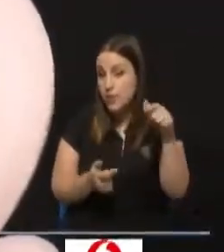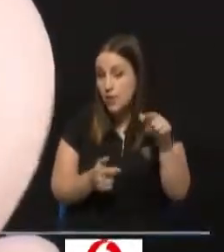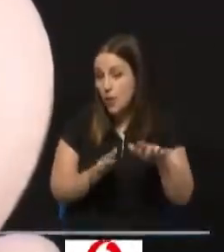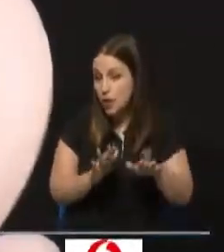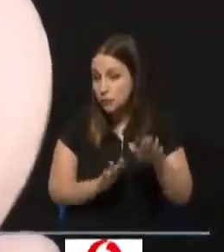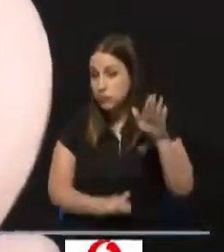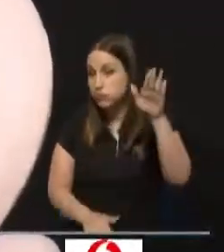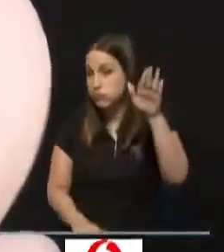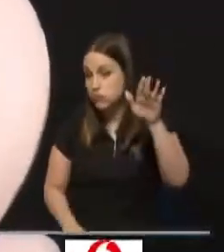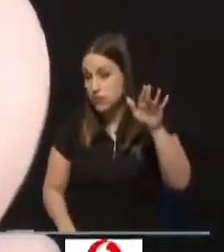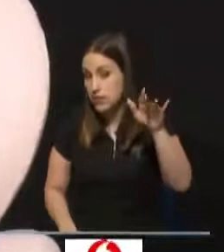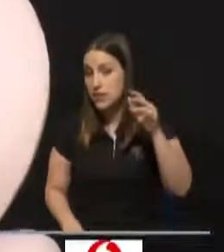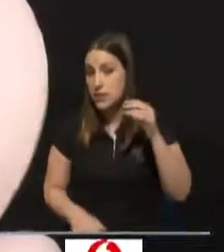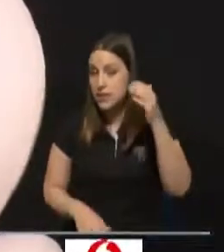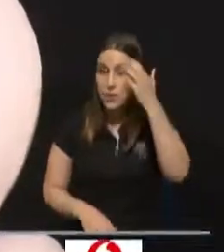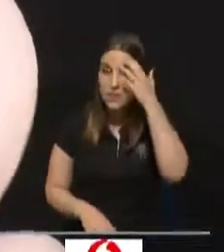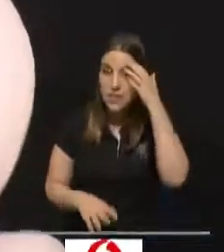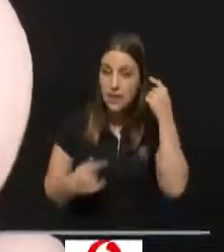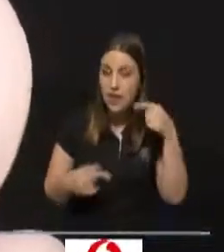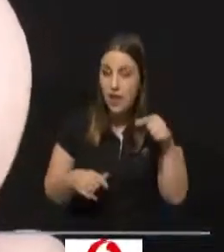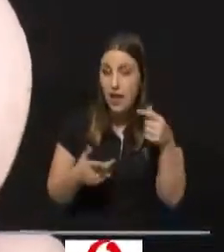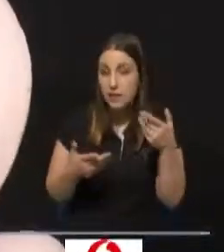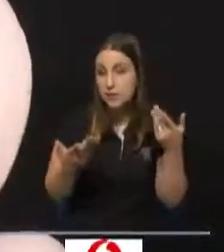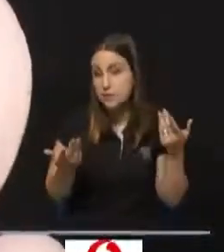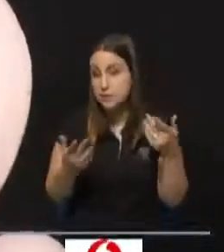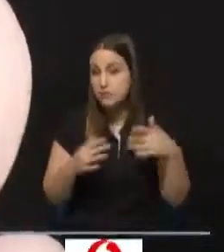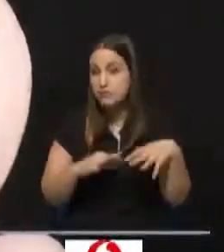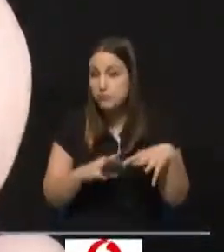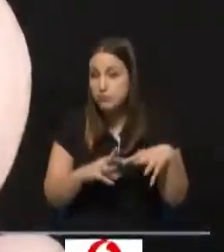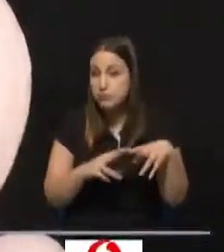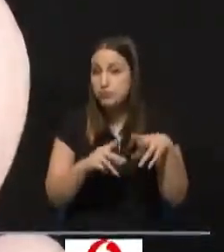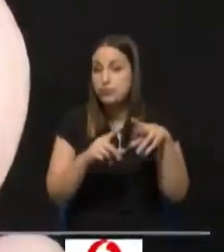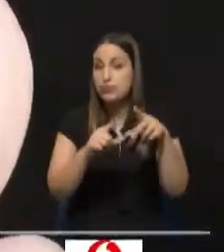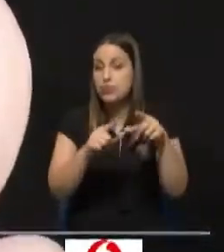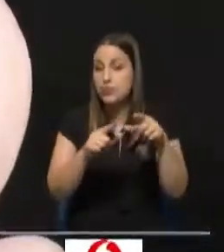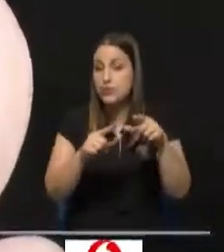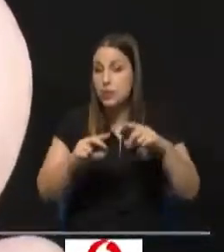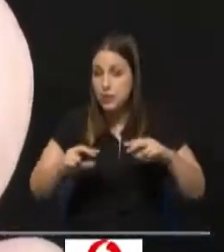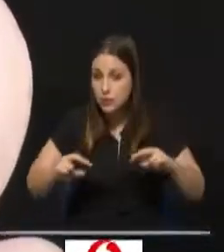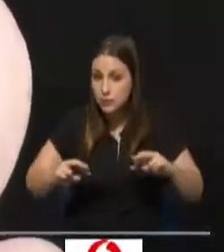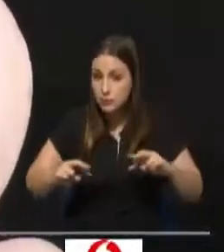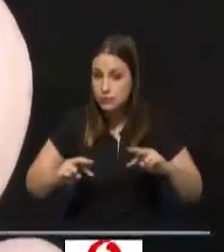the sexier, because they grow, companies that grow, and they can